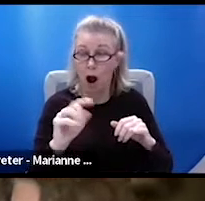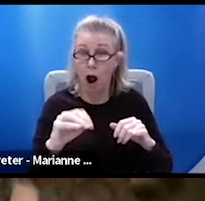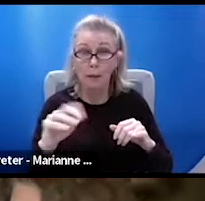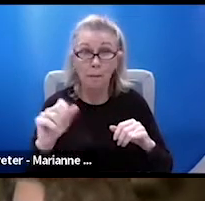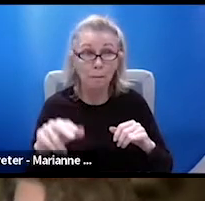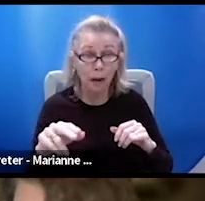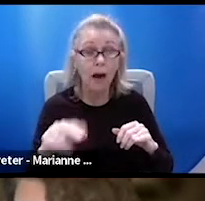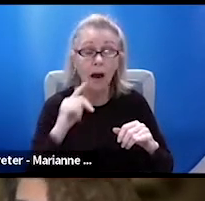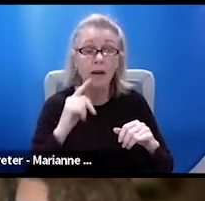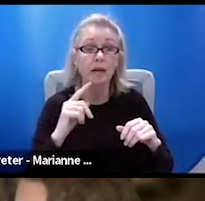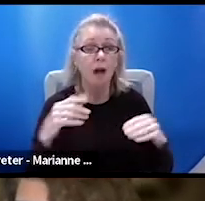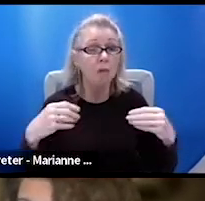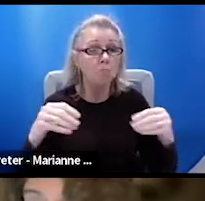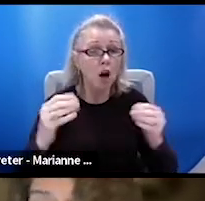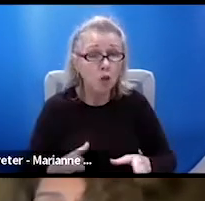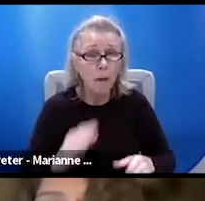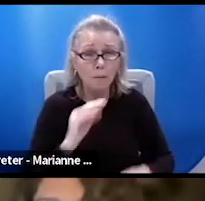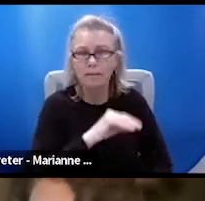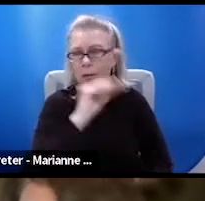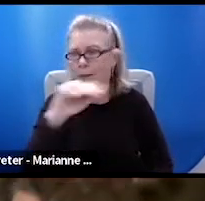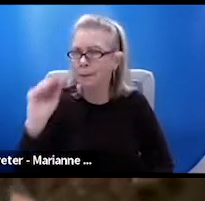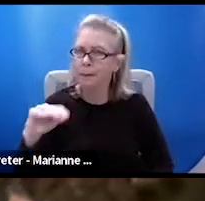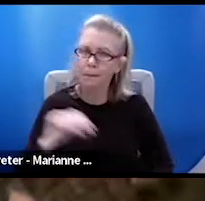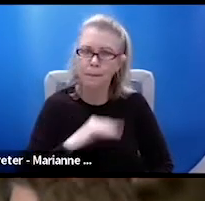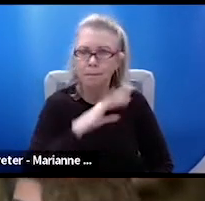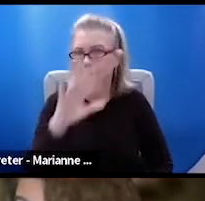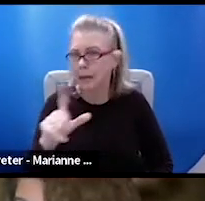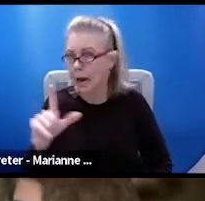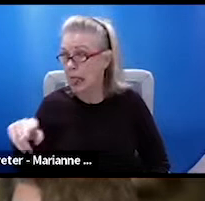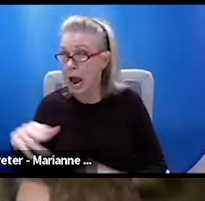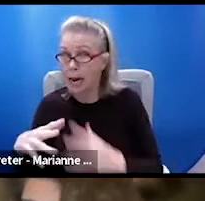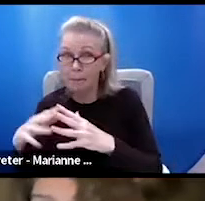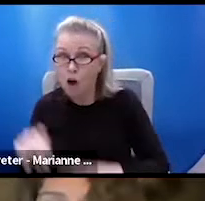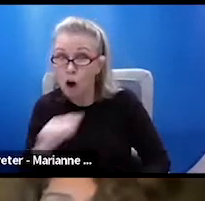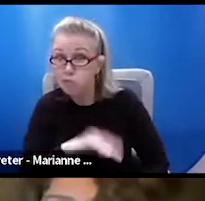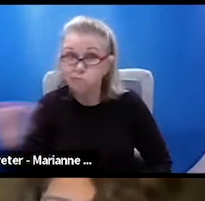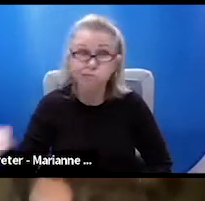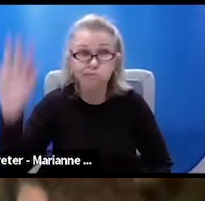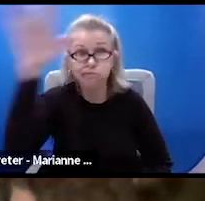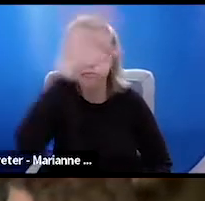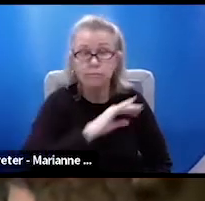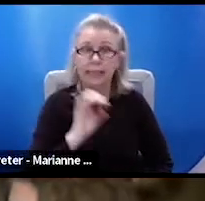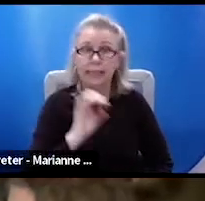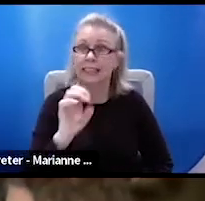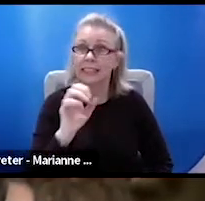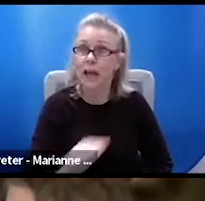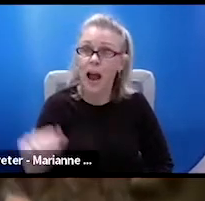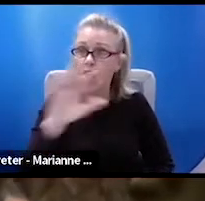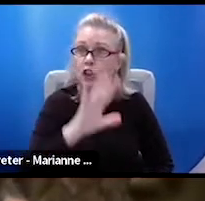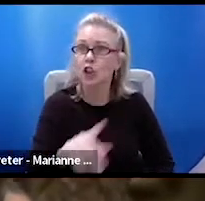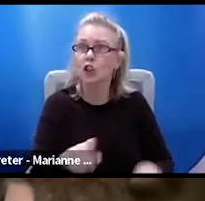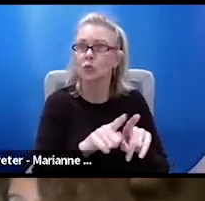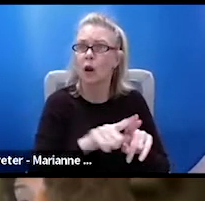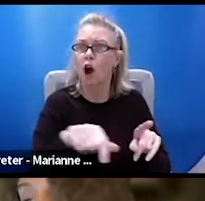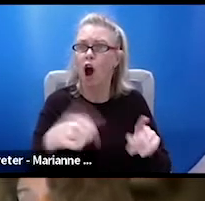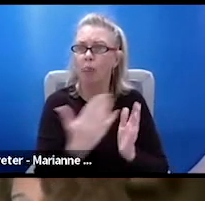moving around from month to month in and around Latin America, East Asia, and as well as other parts of the Ottoman